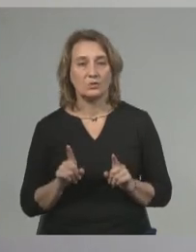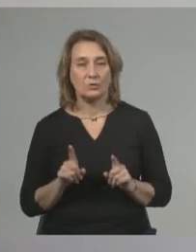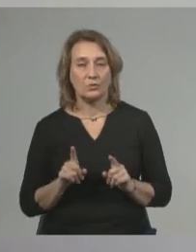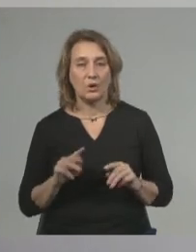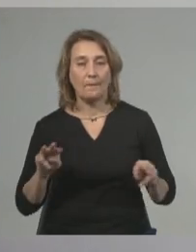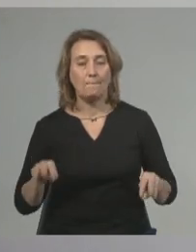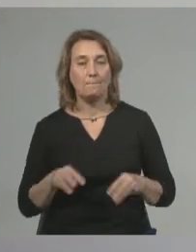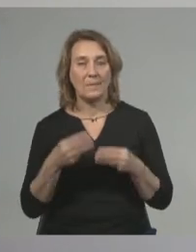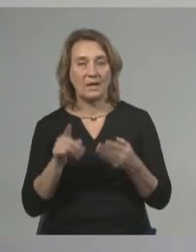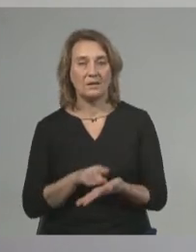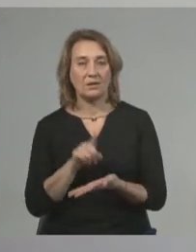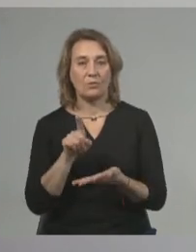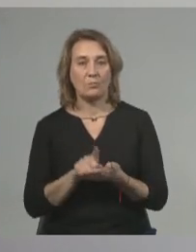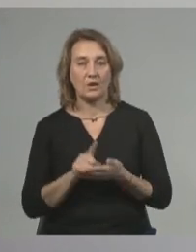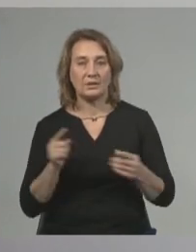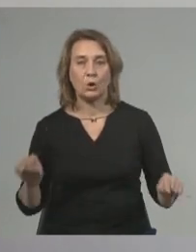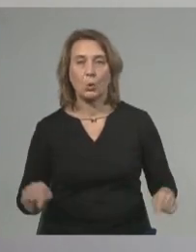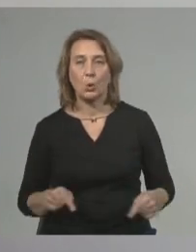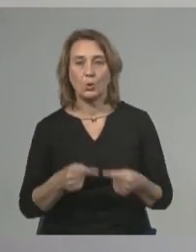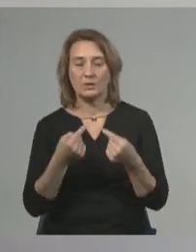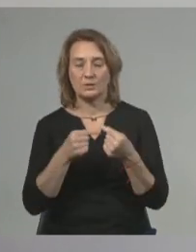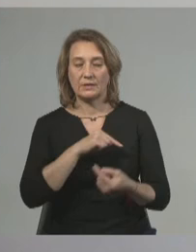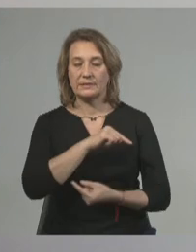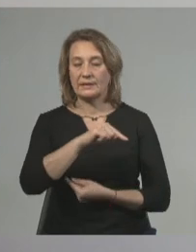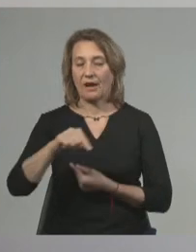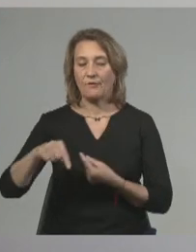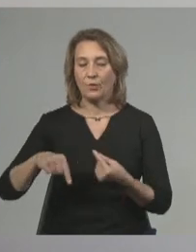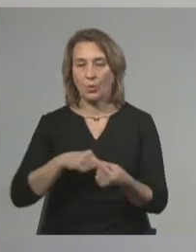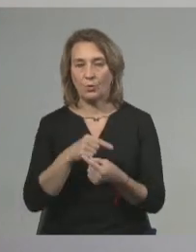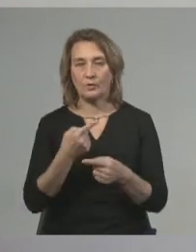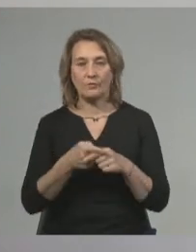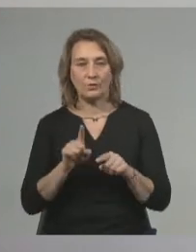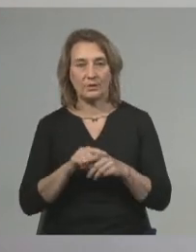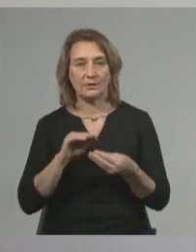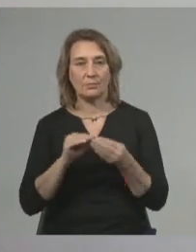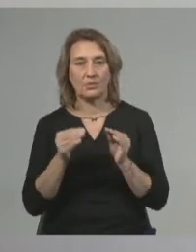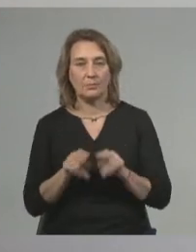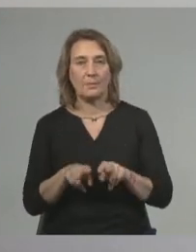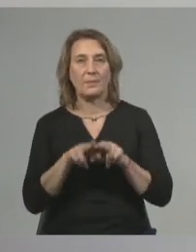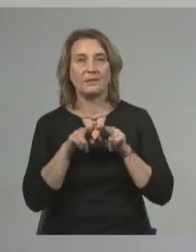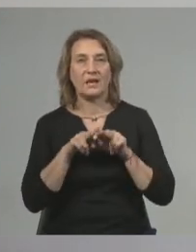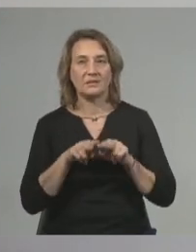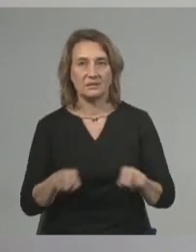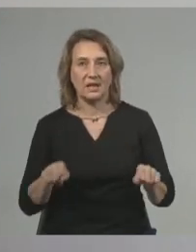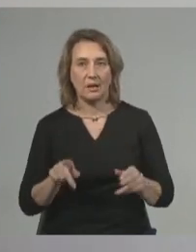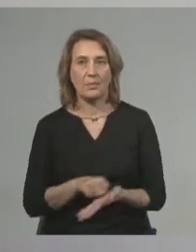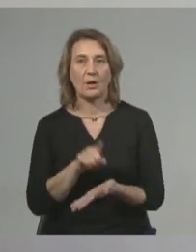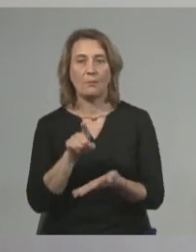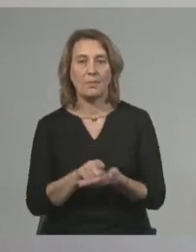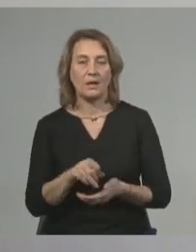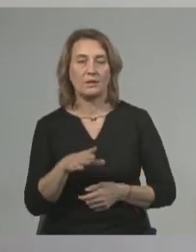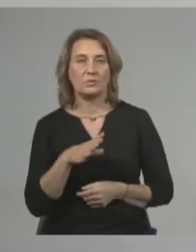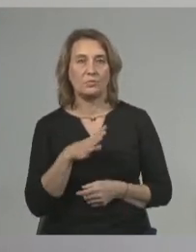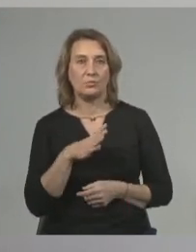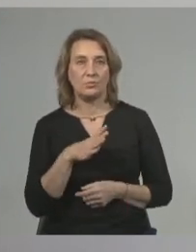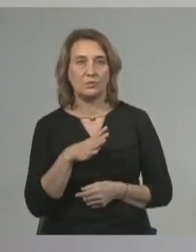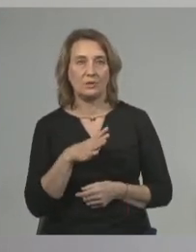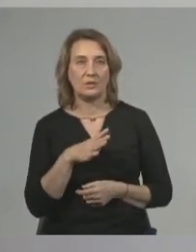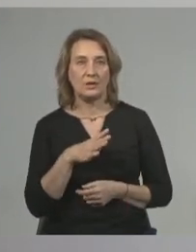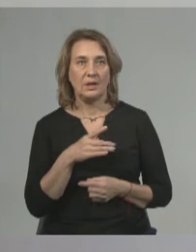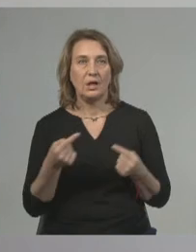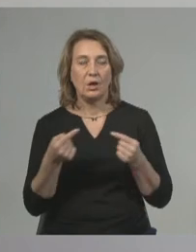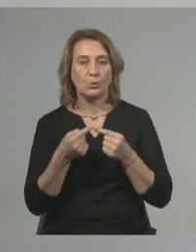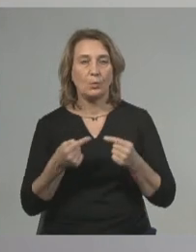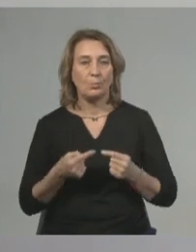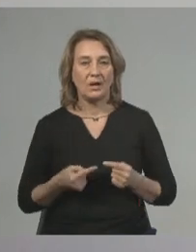probably users need to organize around these issues different governments need to organize around these issues ultimately the technology platforms